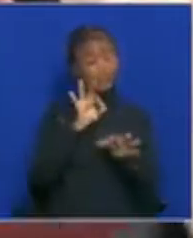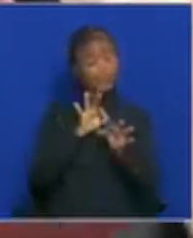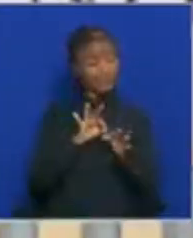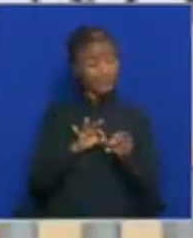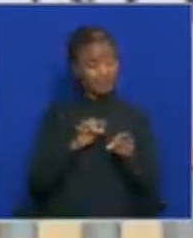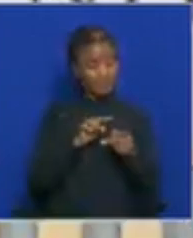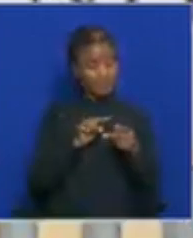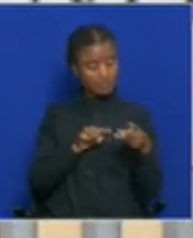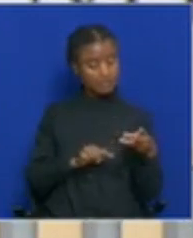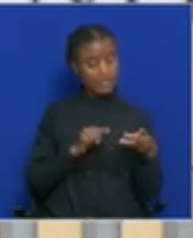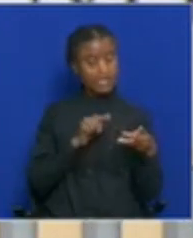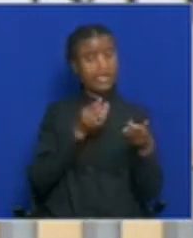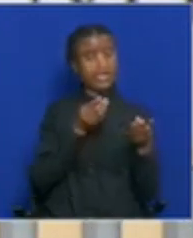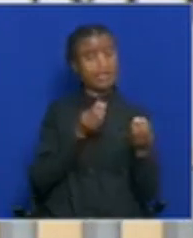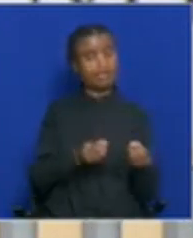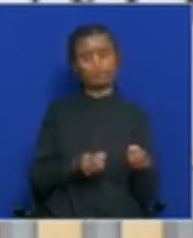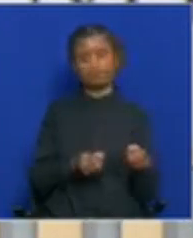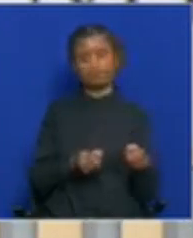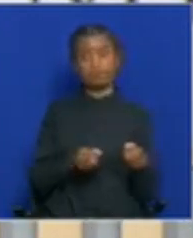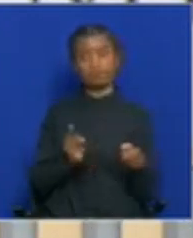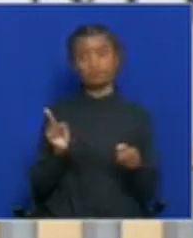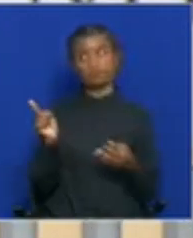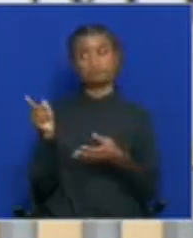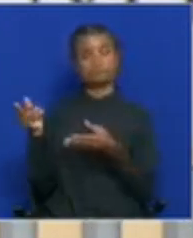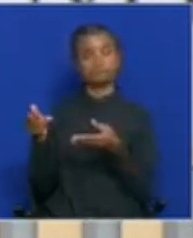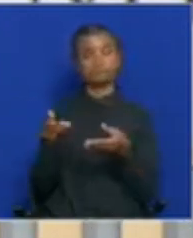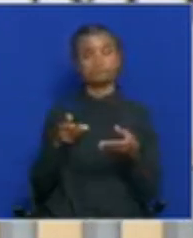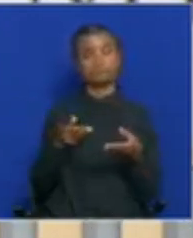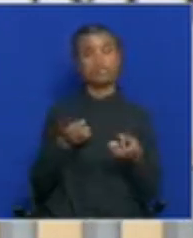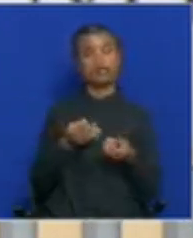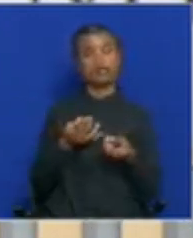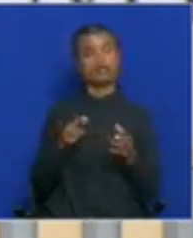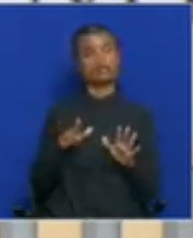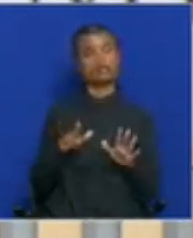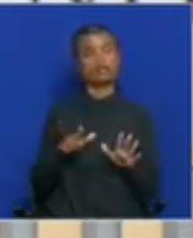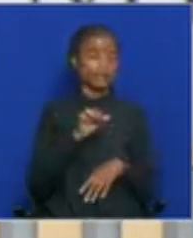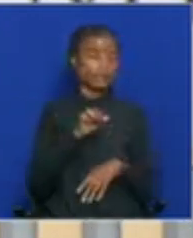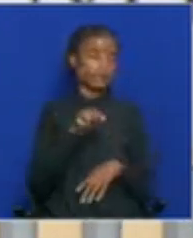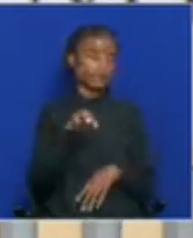That is correct, Chair. All right, thank you.